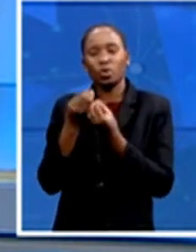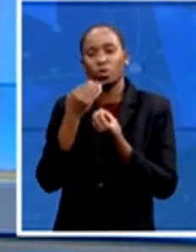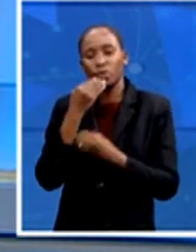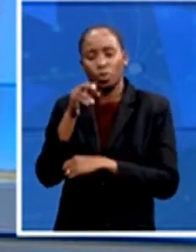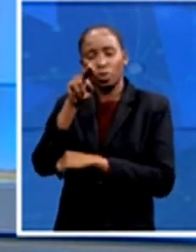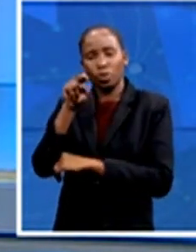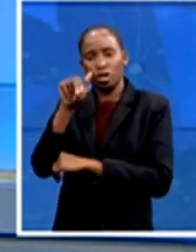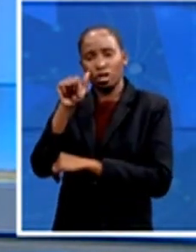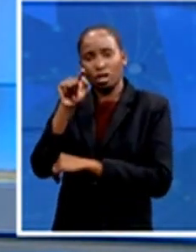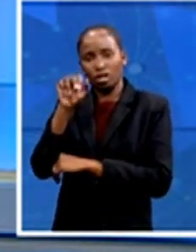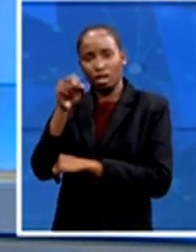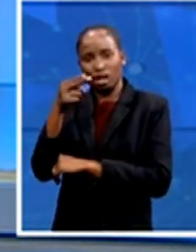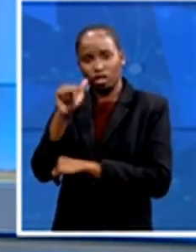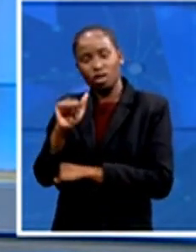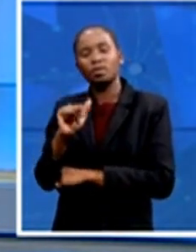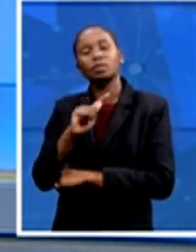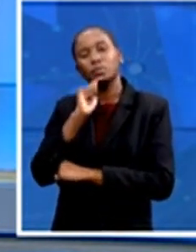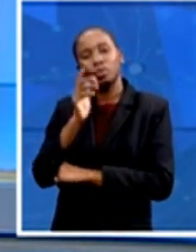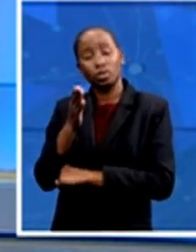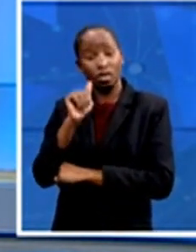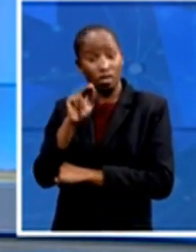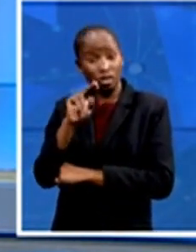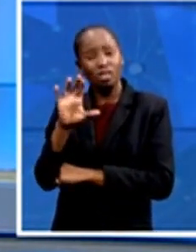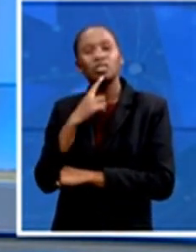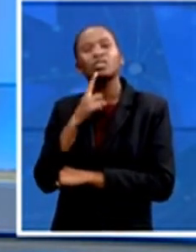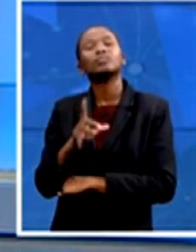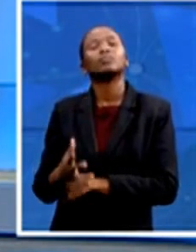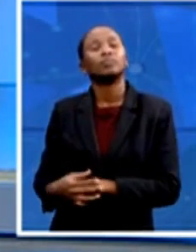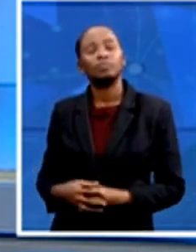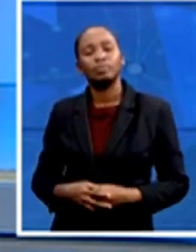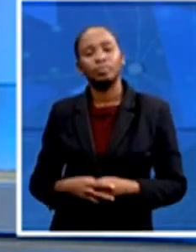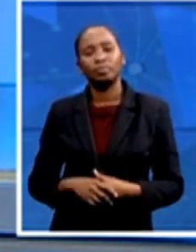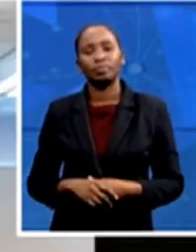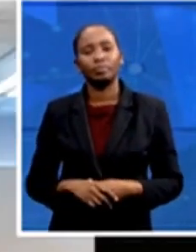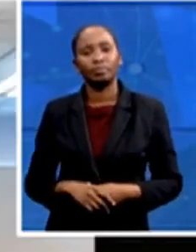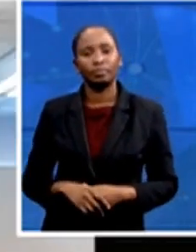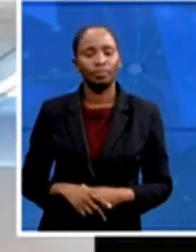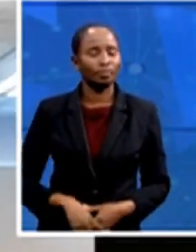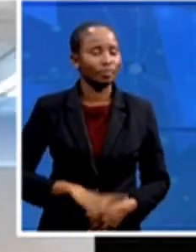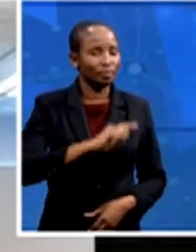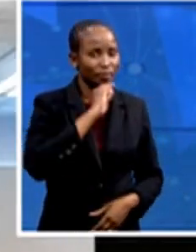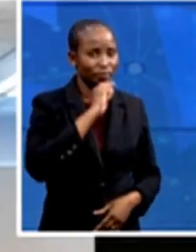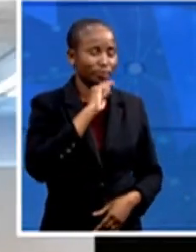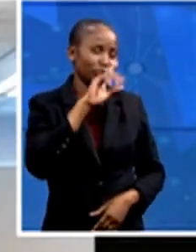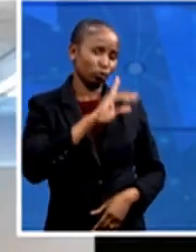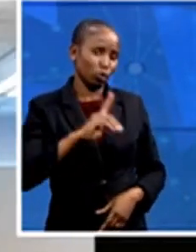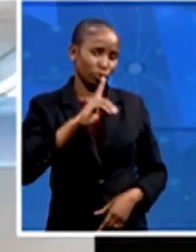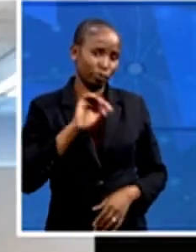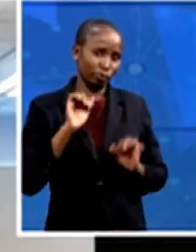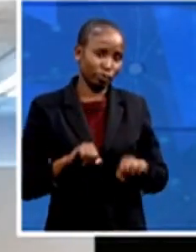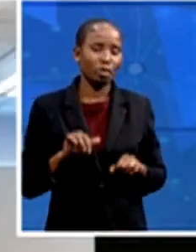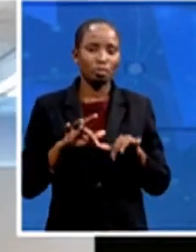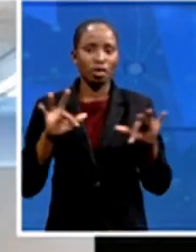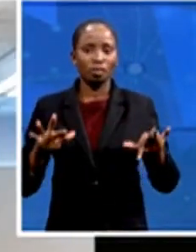ANC saying? Well, very good morning to you, Desiree, and of course to our SABC viewers. We're just waiting for that briefing that